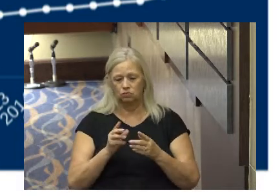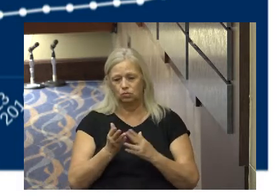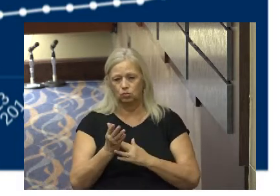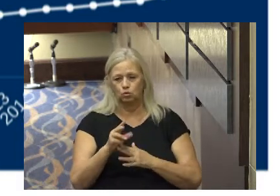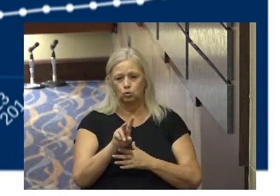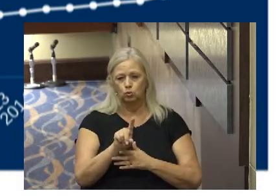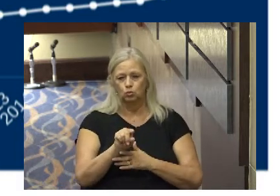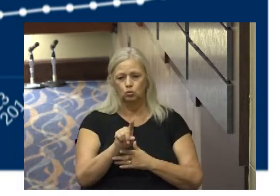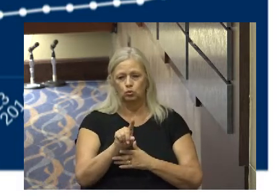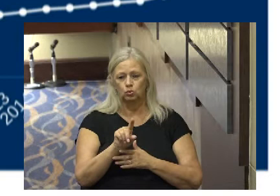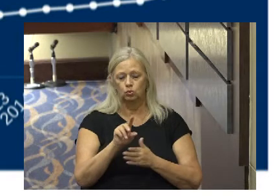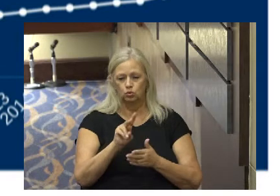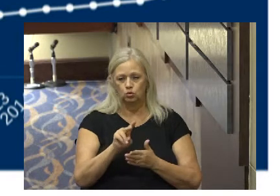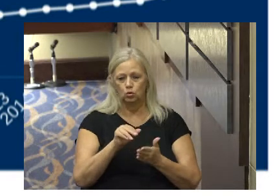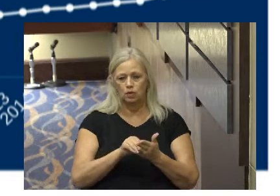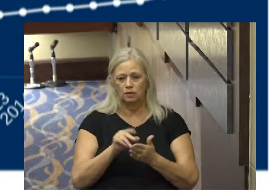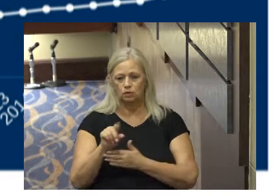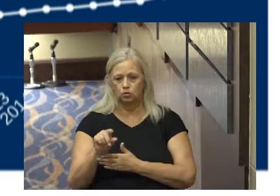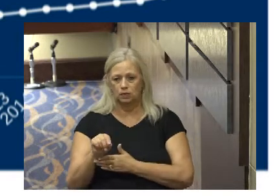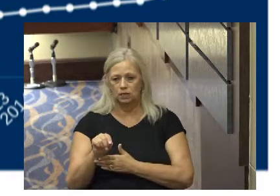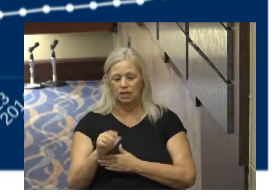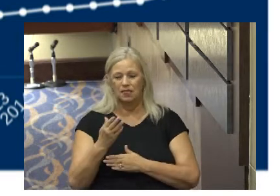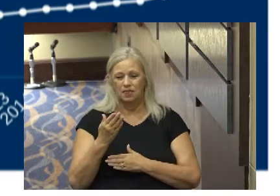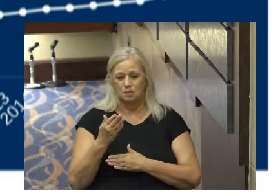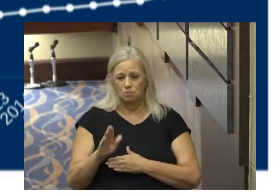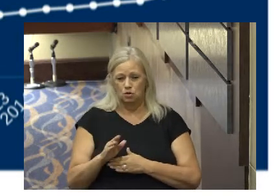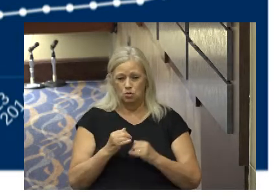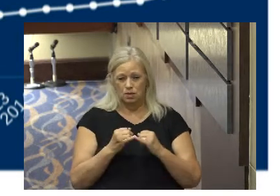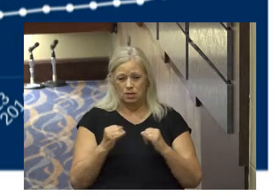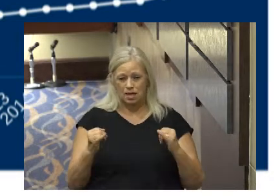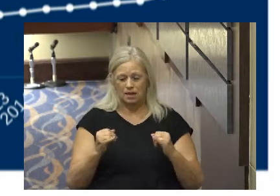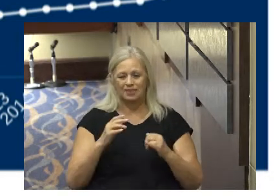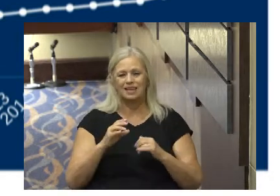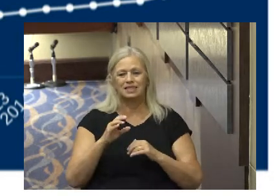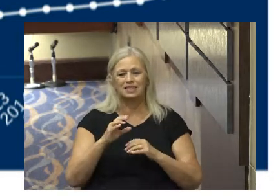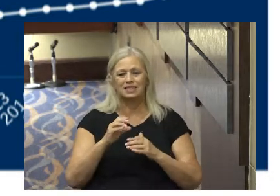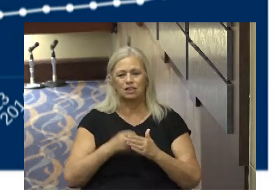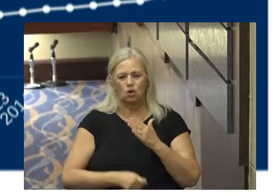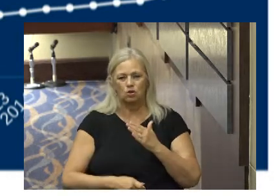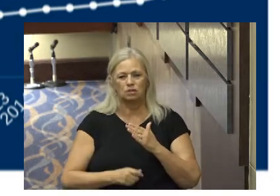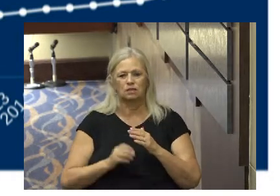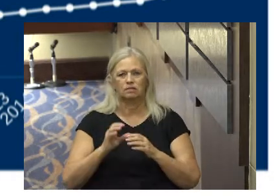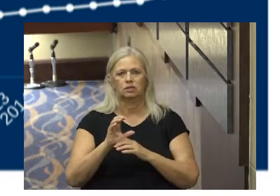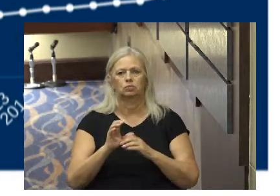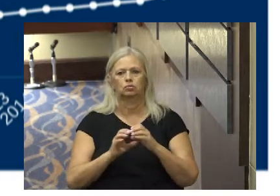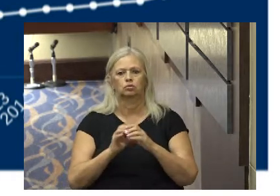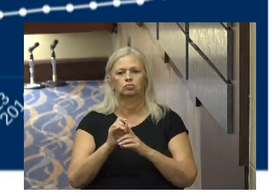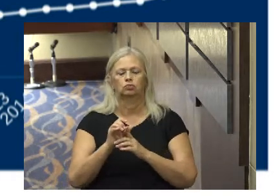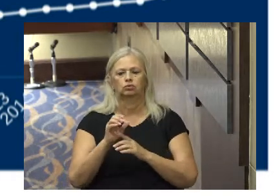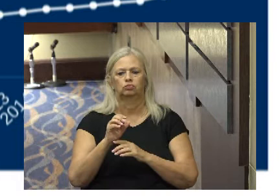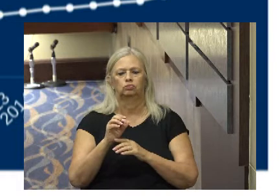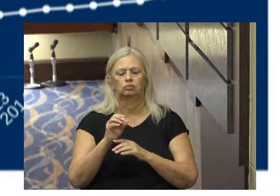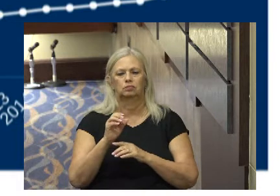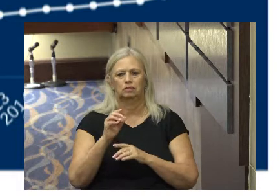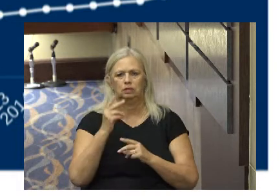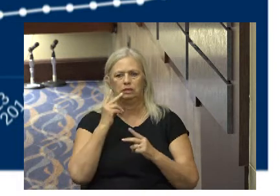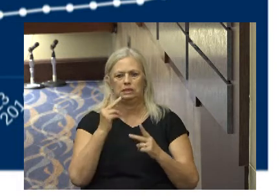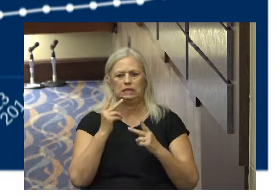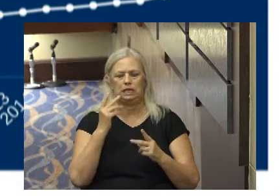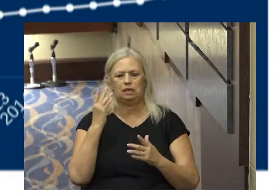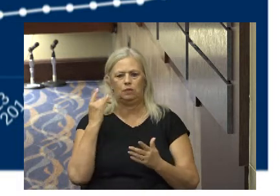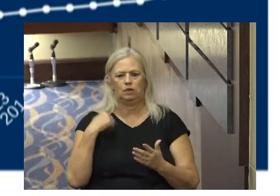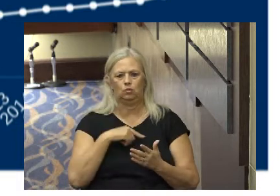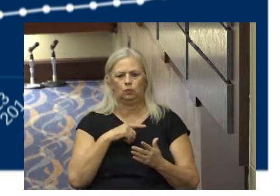2020. Well, the blue line is the cost of construction. And you can see why we're all going through